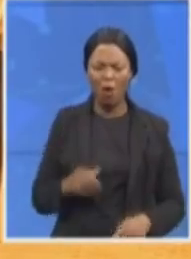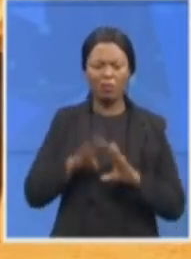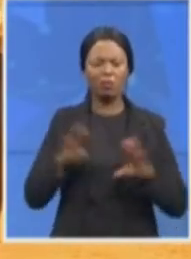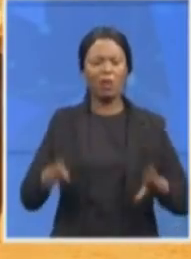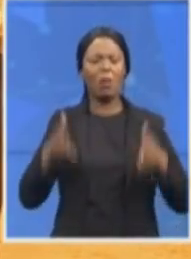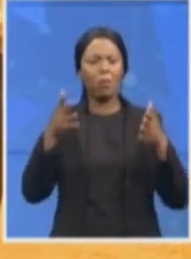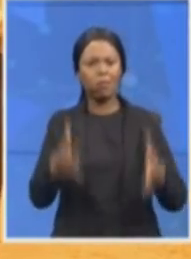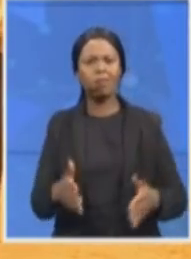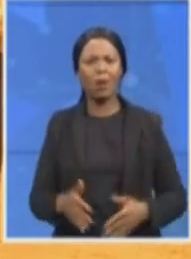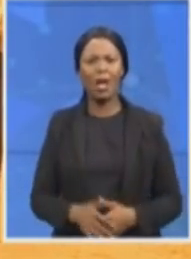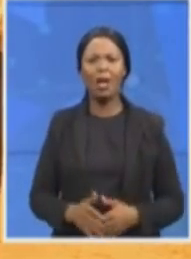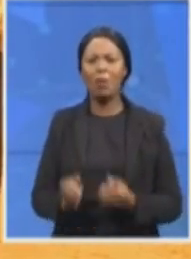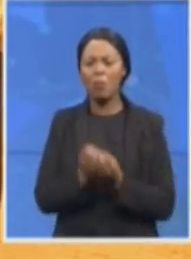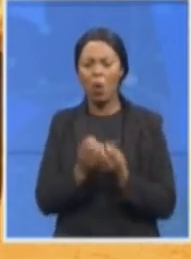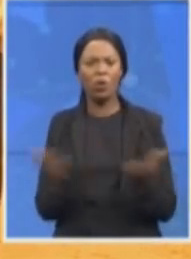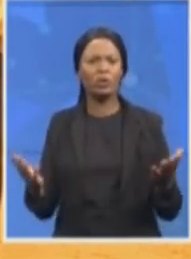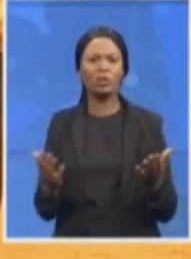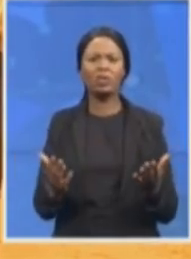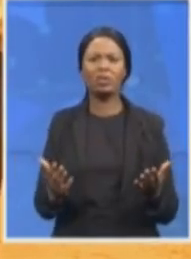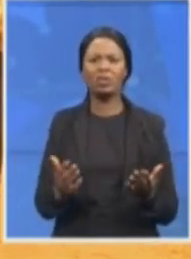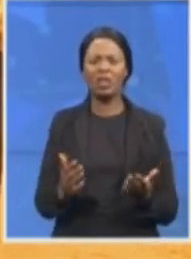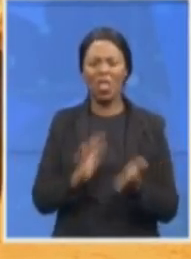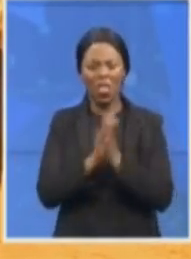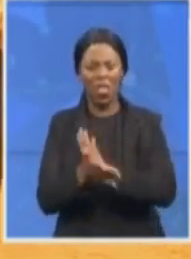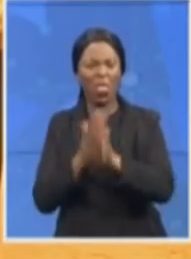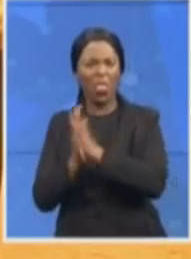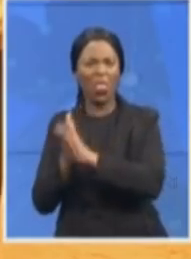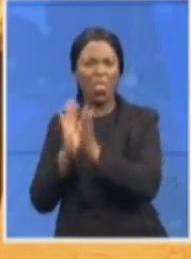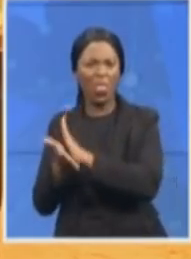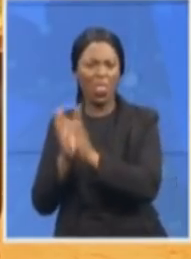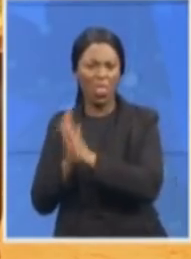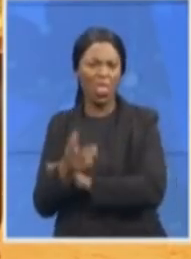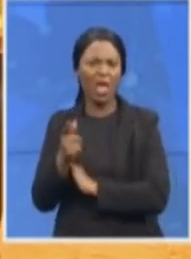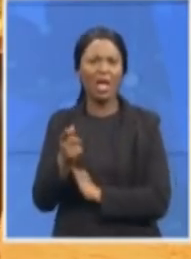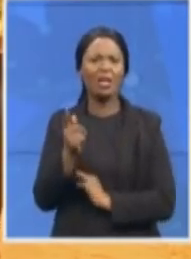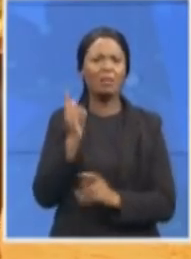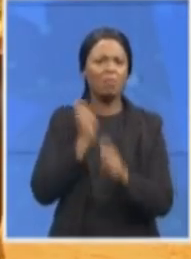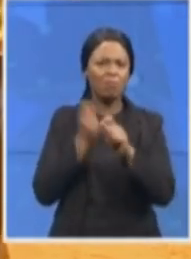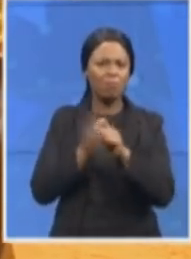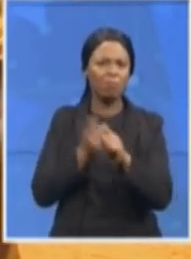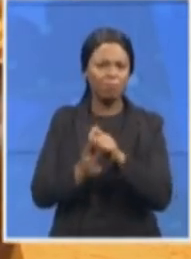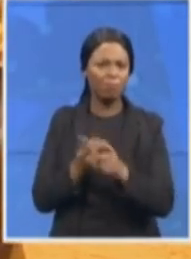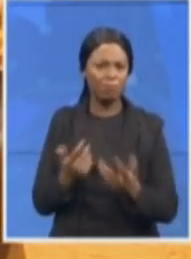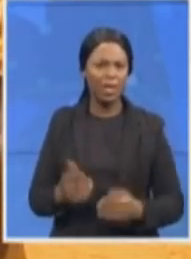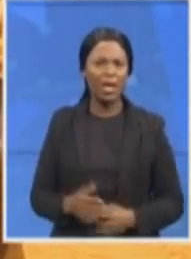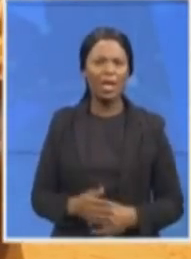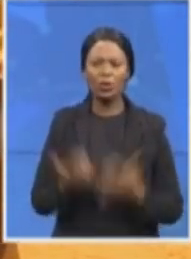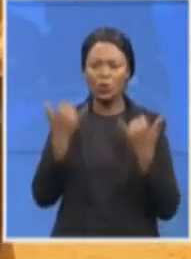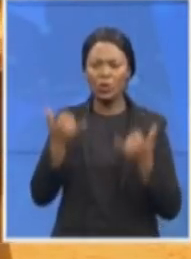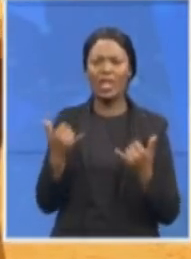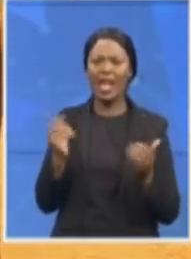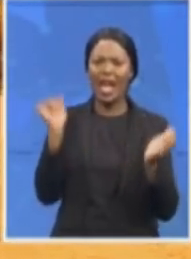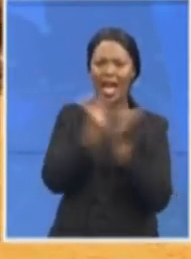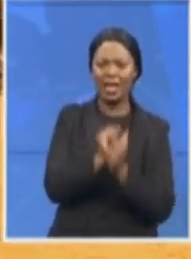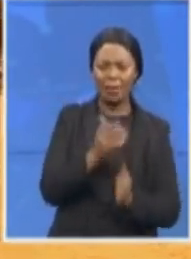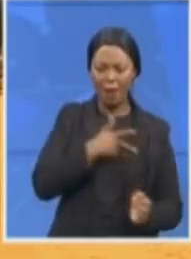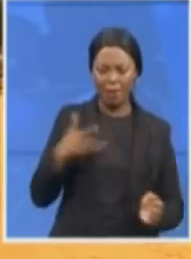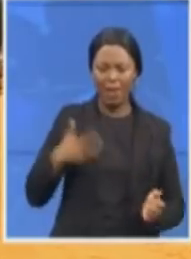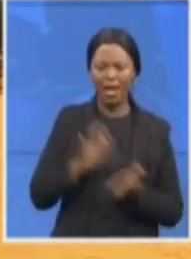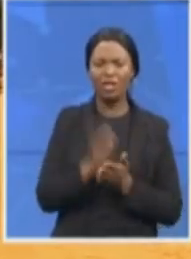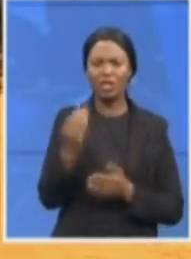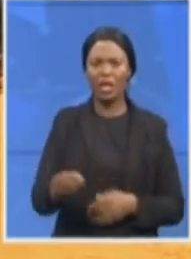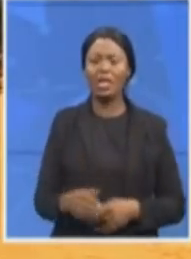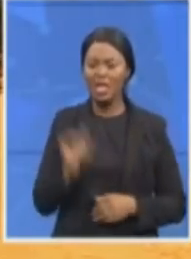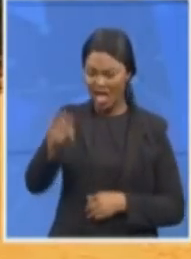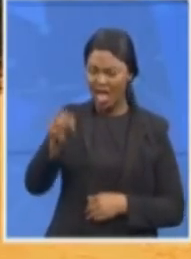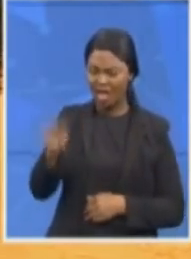and arrested a mother and her child. Yes, today they arrested 5 people. There is this guy by the name of Nyati, is the boss